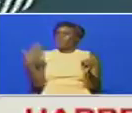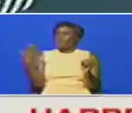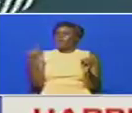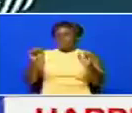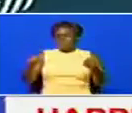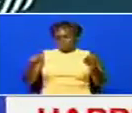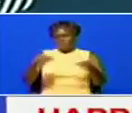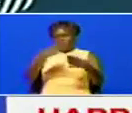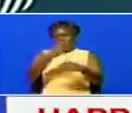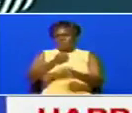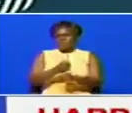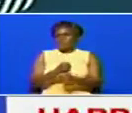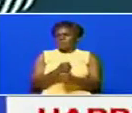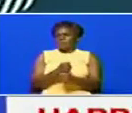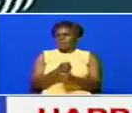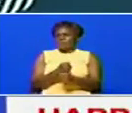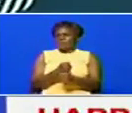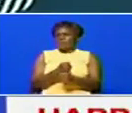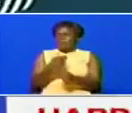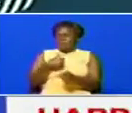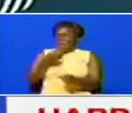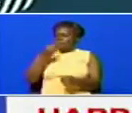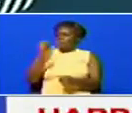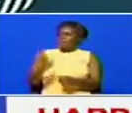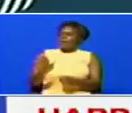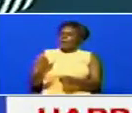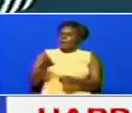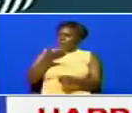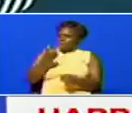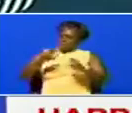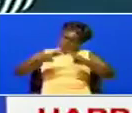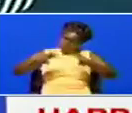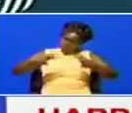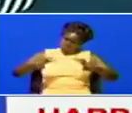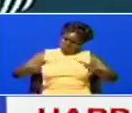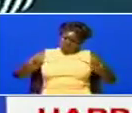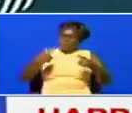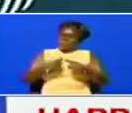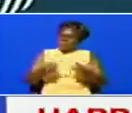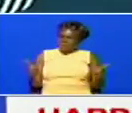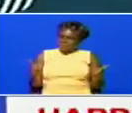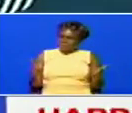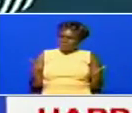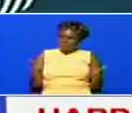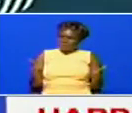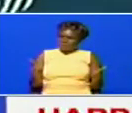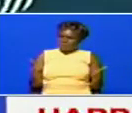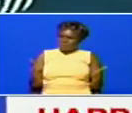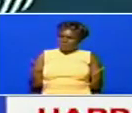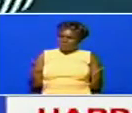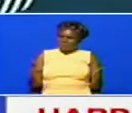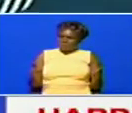trustful. So that's my answer to that. It deserves to be investigated. But yet, it doesn't prevent